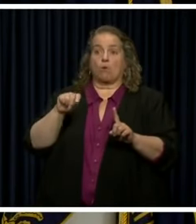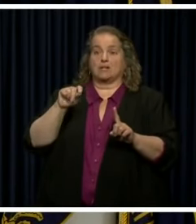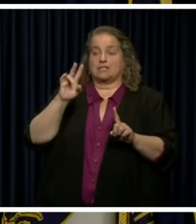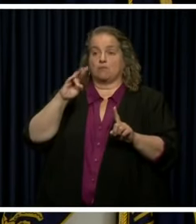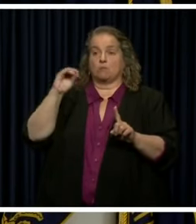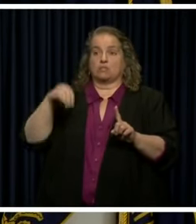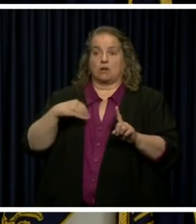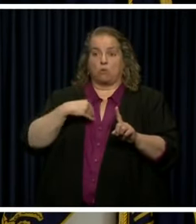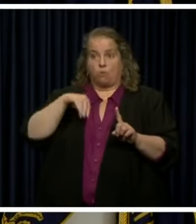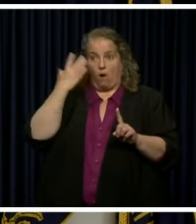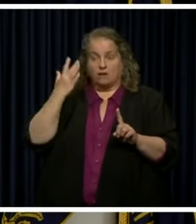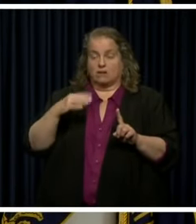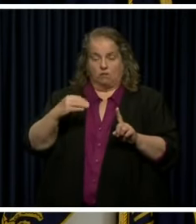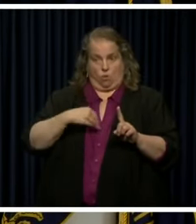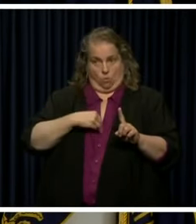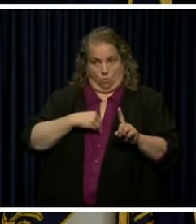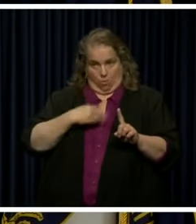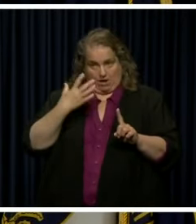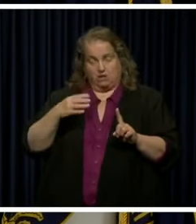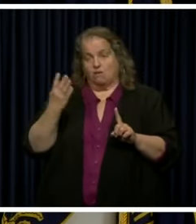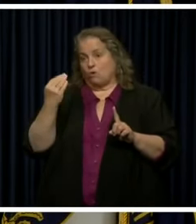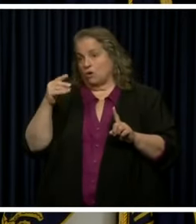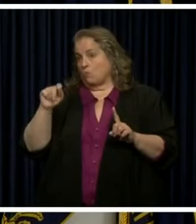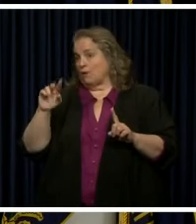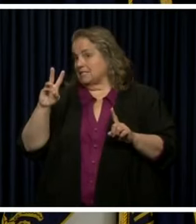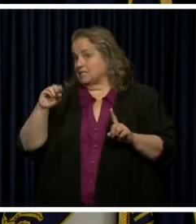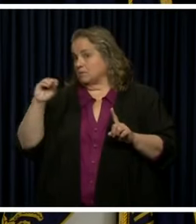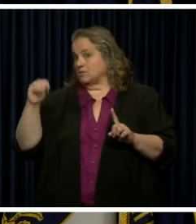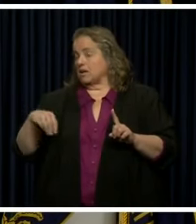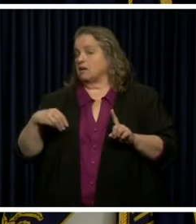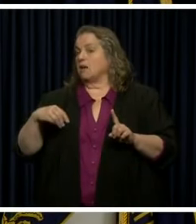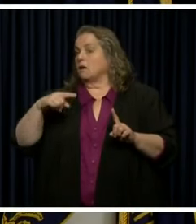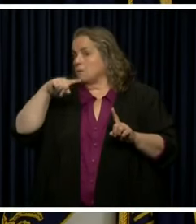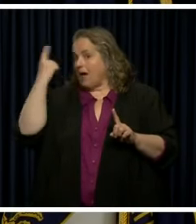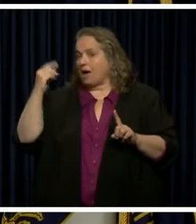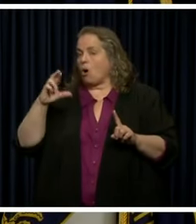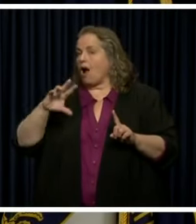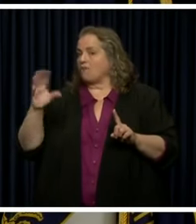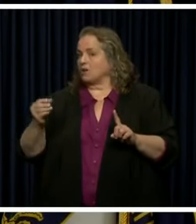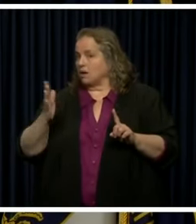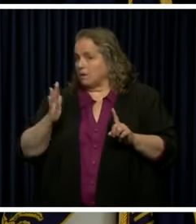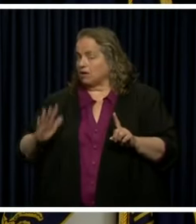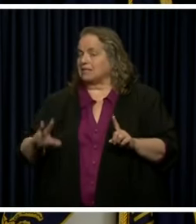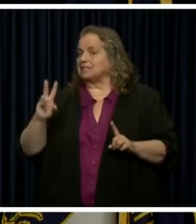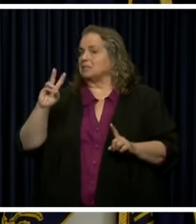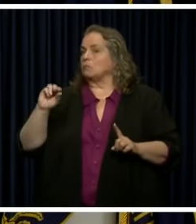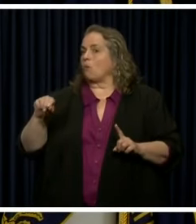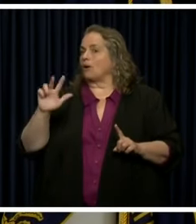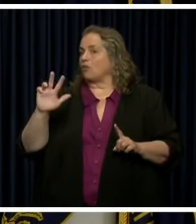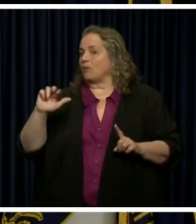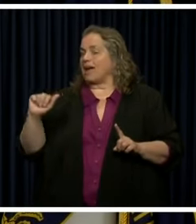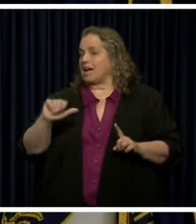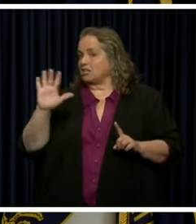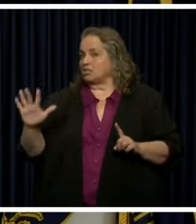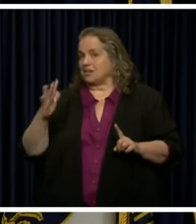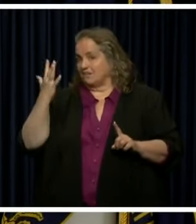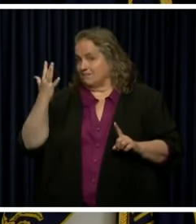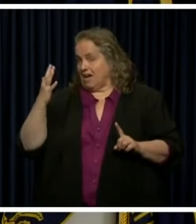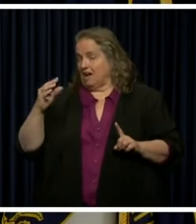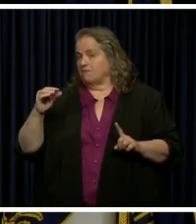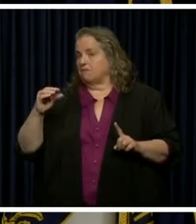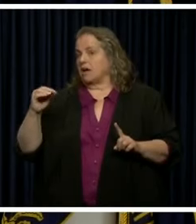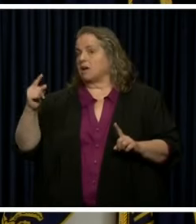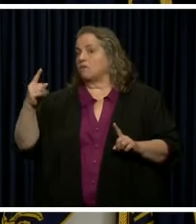white, 14.6% black or African American, 6.31% Asian,